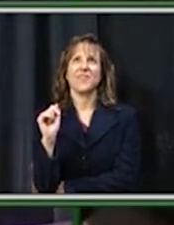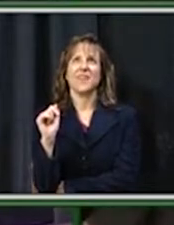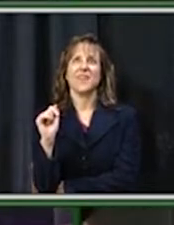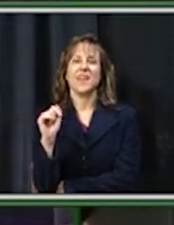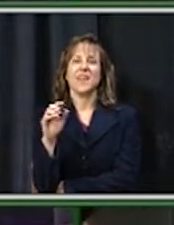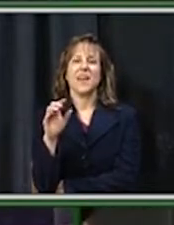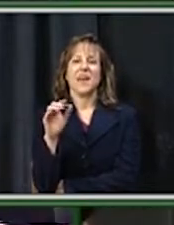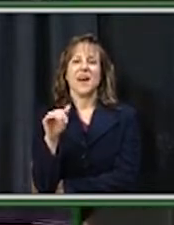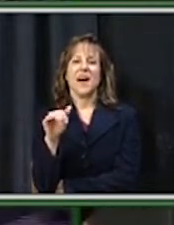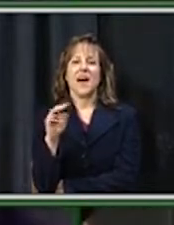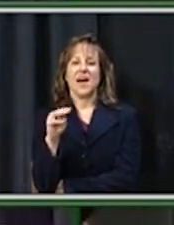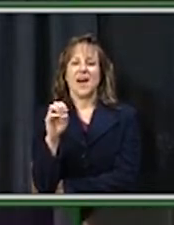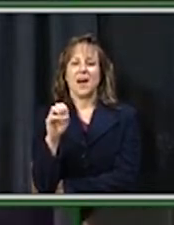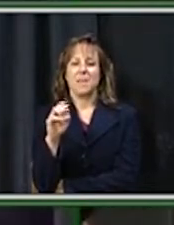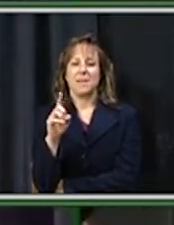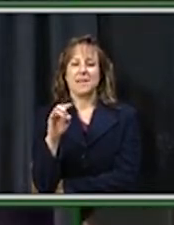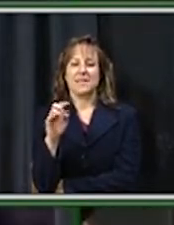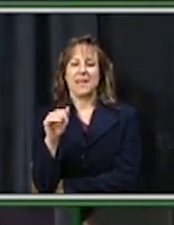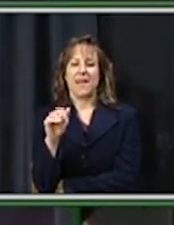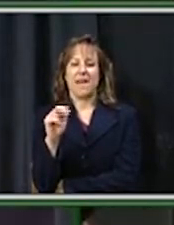Emezie Anyanwu.